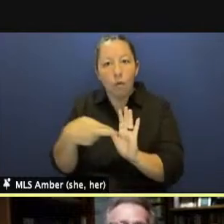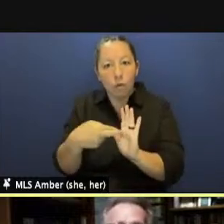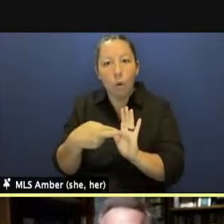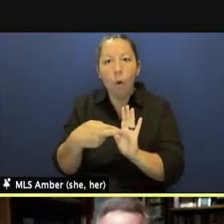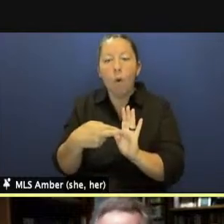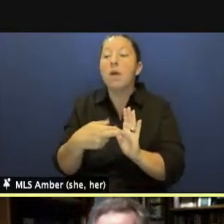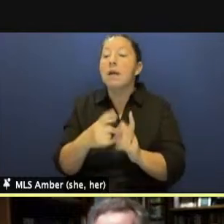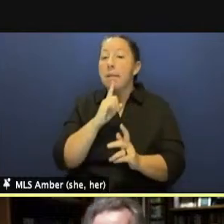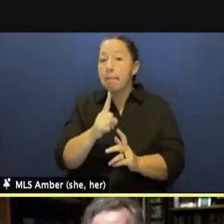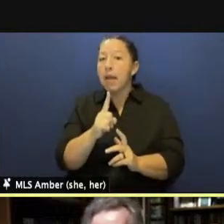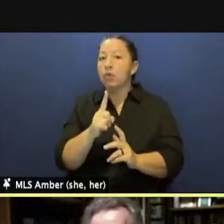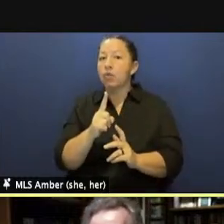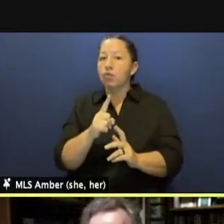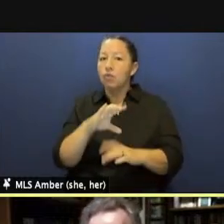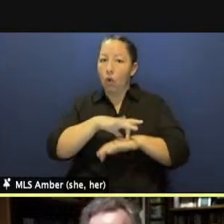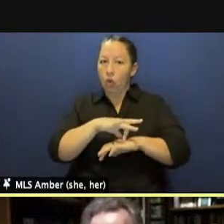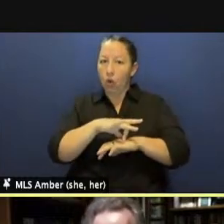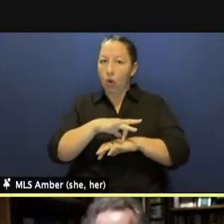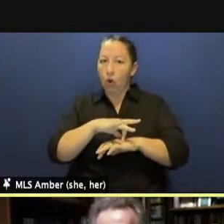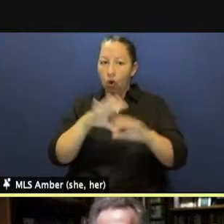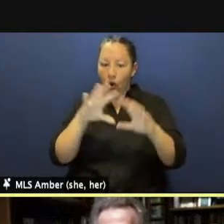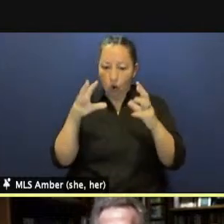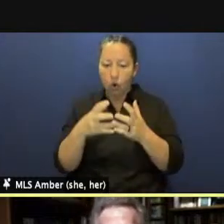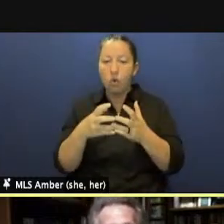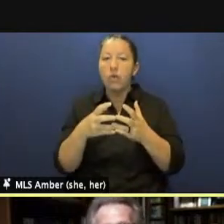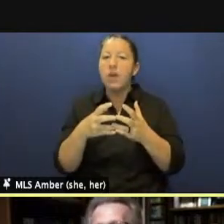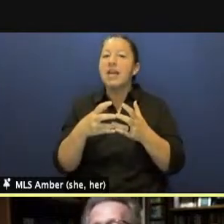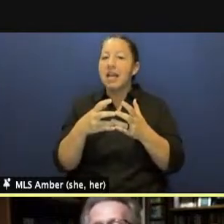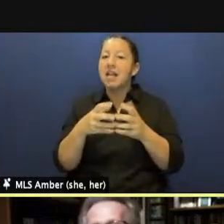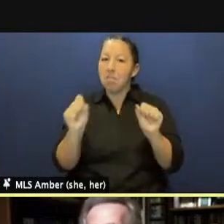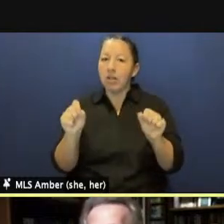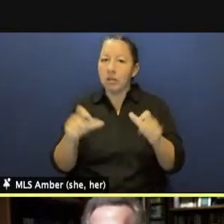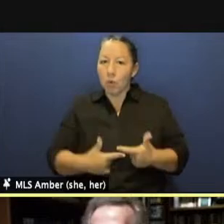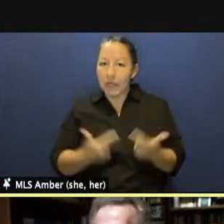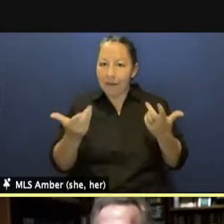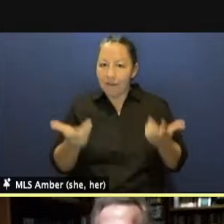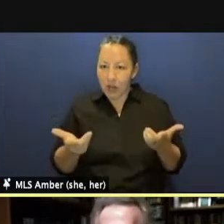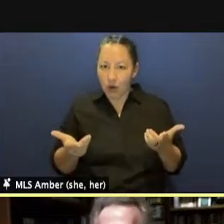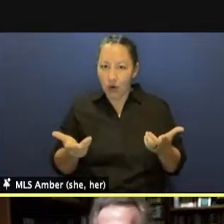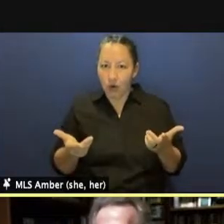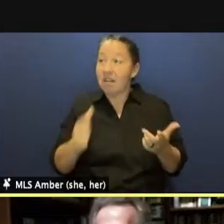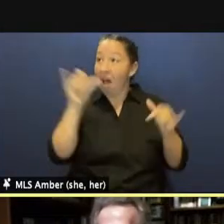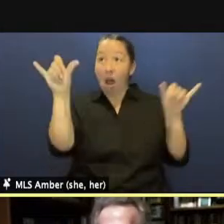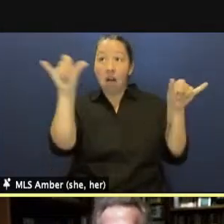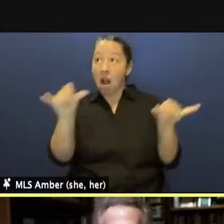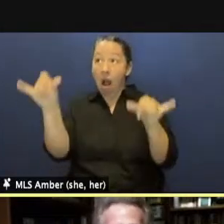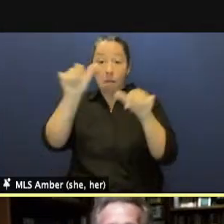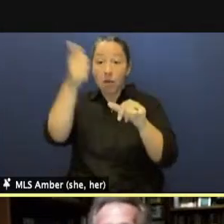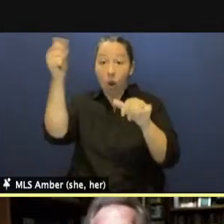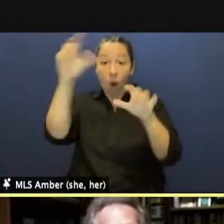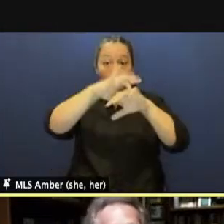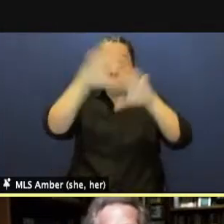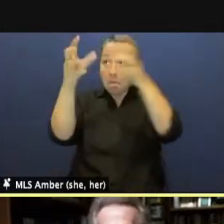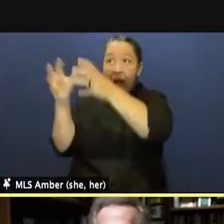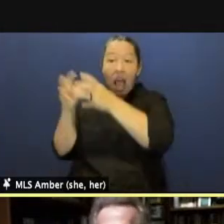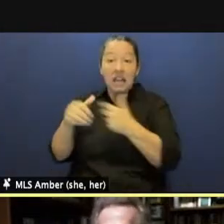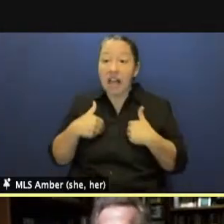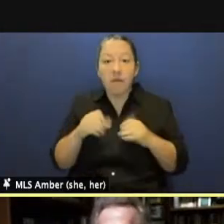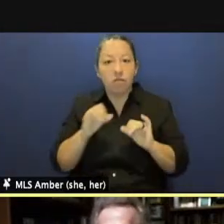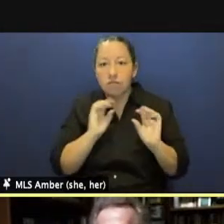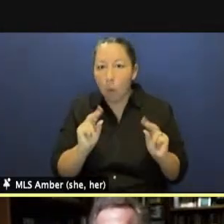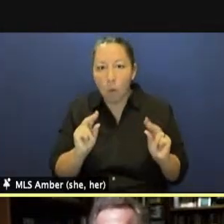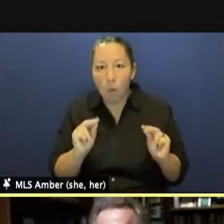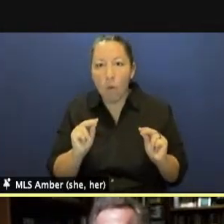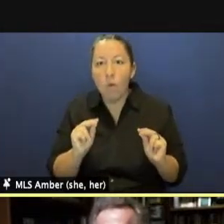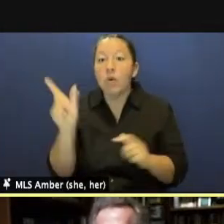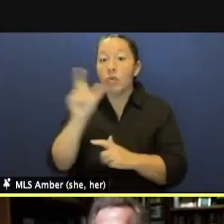Earth uncommonly habitable. Since it provides lunar tides, it stabilizes the